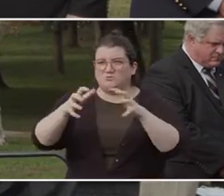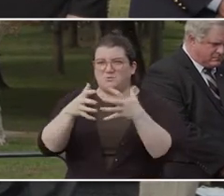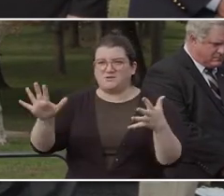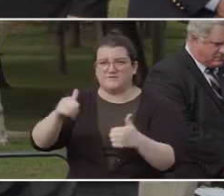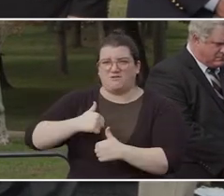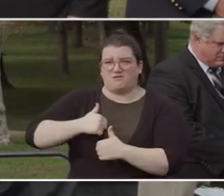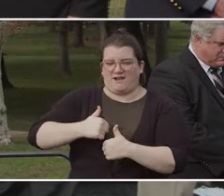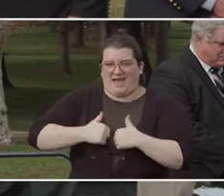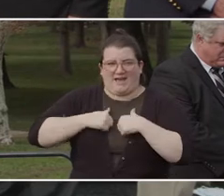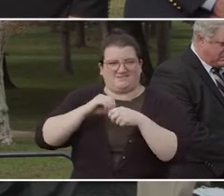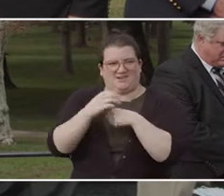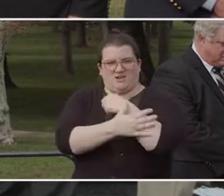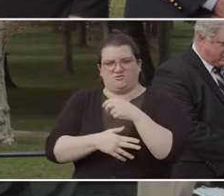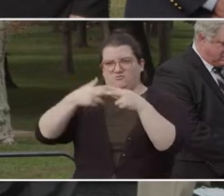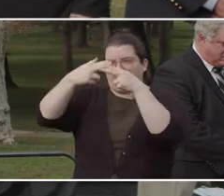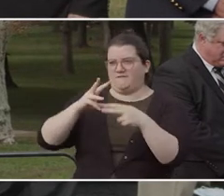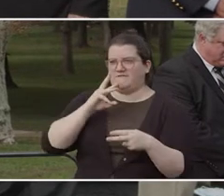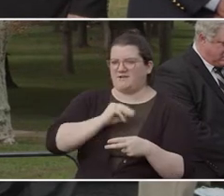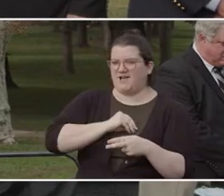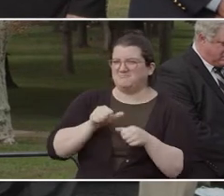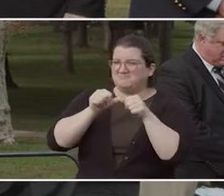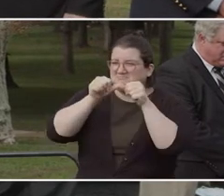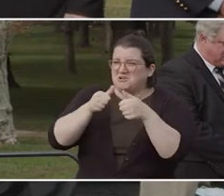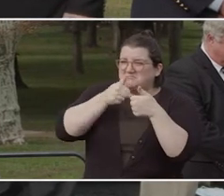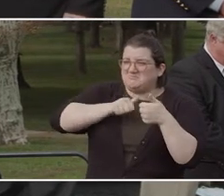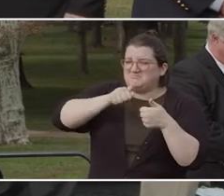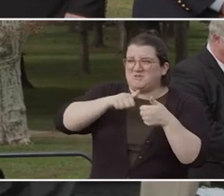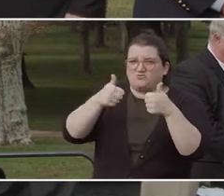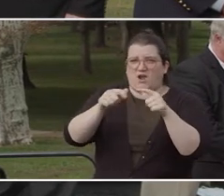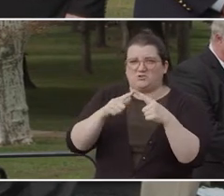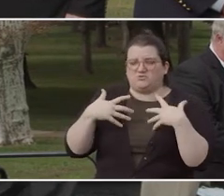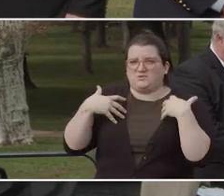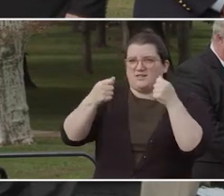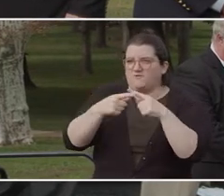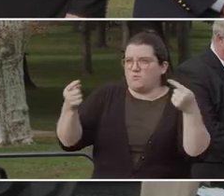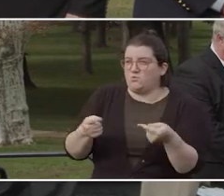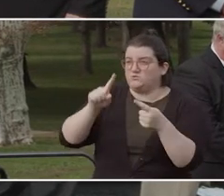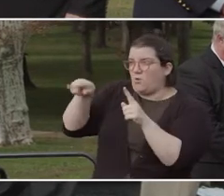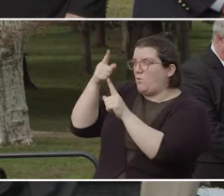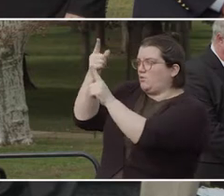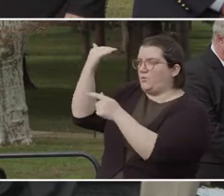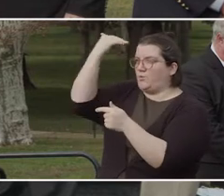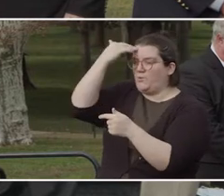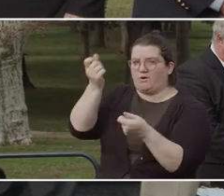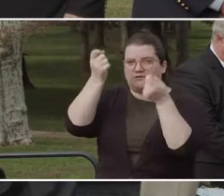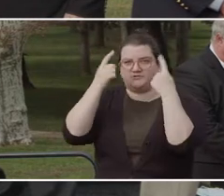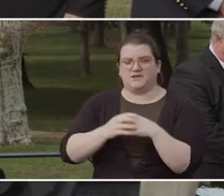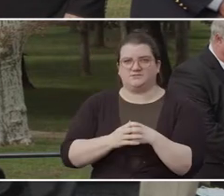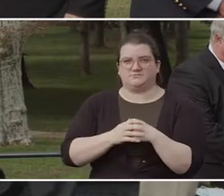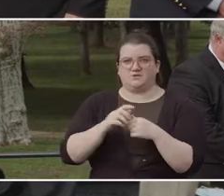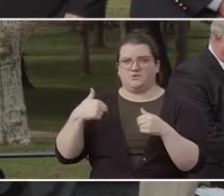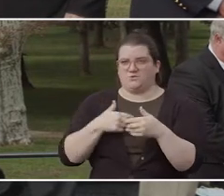called Vietnam, have done their best to heal from wounds that only you know and understand. I stand here